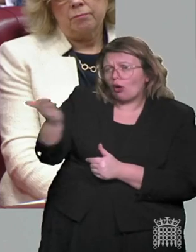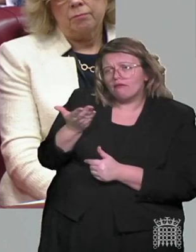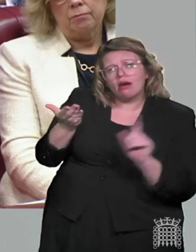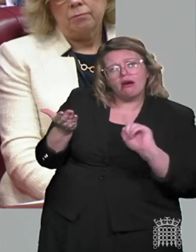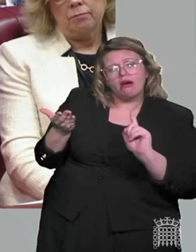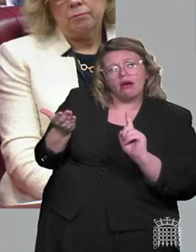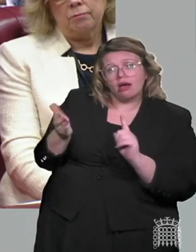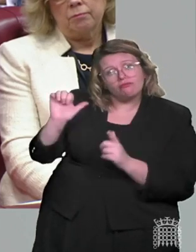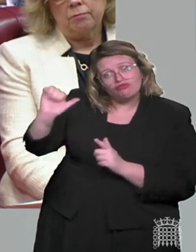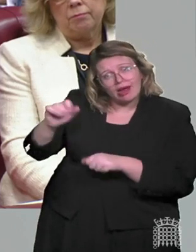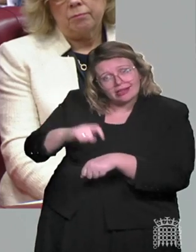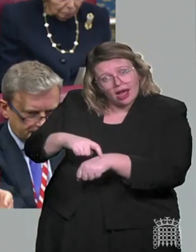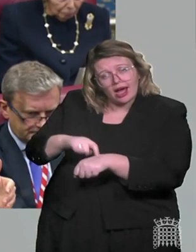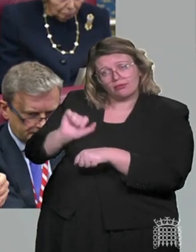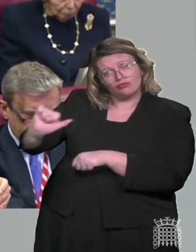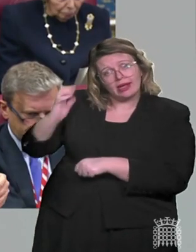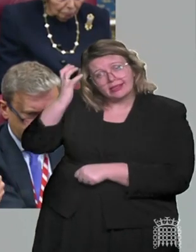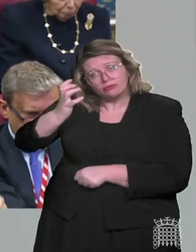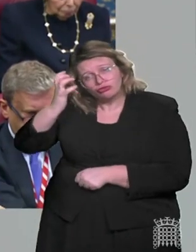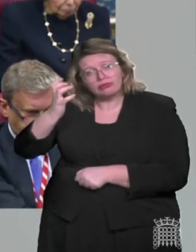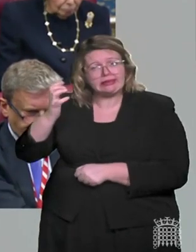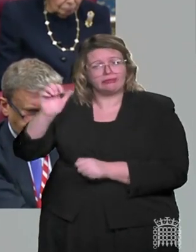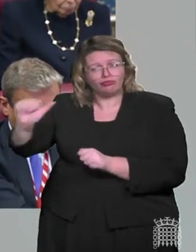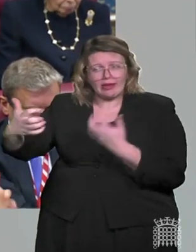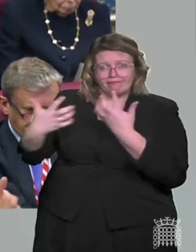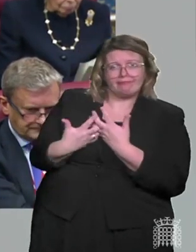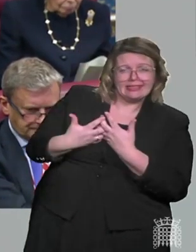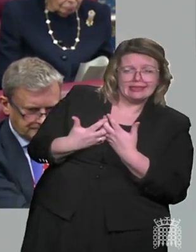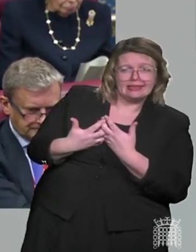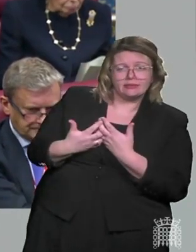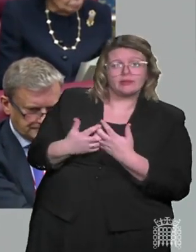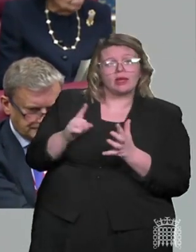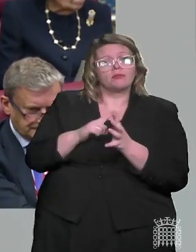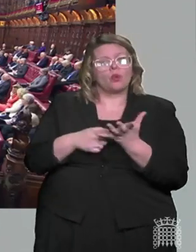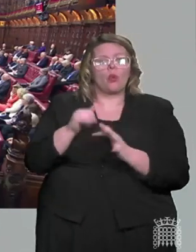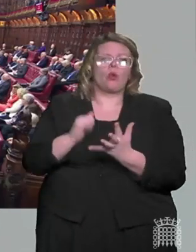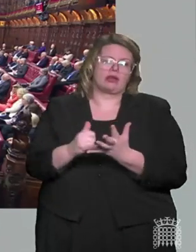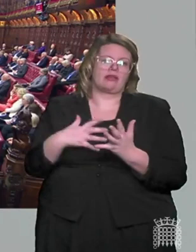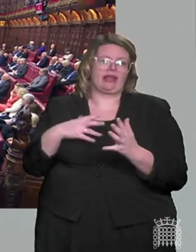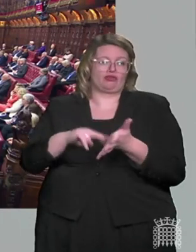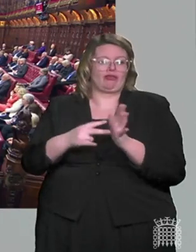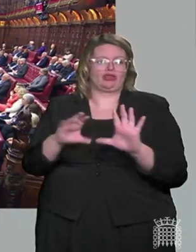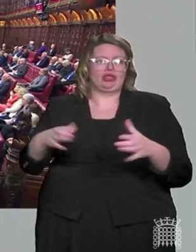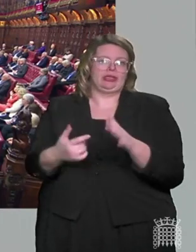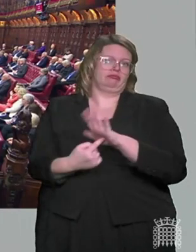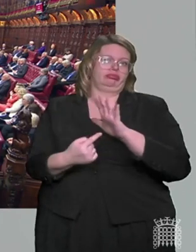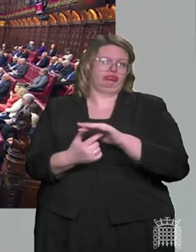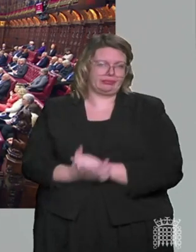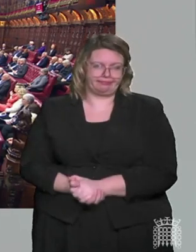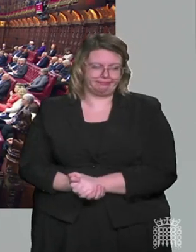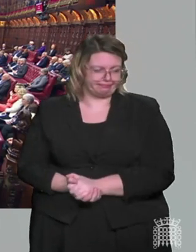thing, and is it the right country, and is it the right fit? But the strategic move of AUKUS, I think, is incredibly powerful. My Lords,